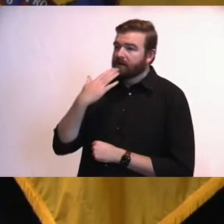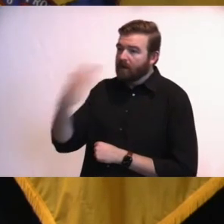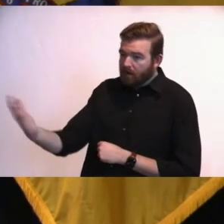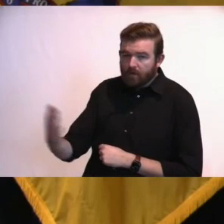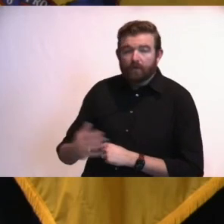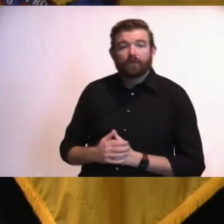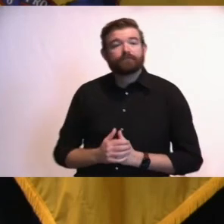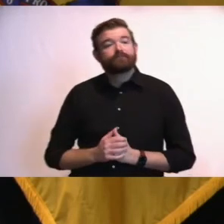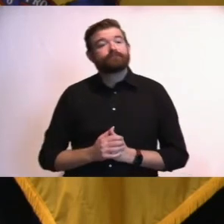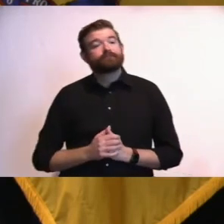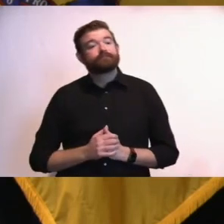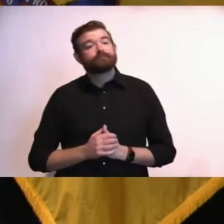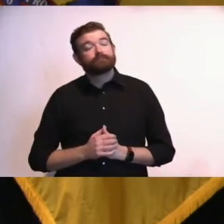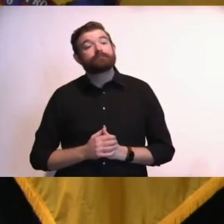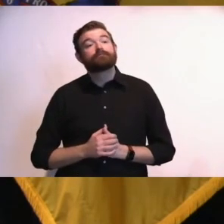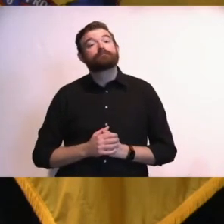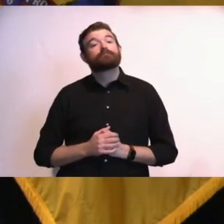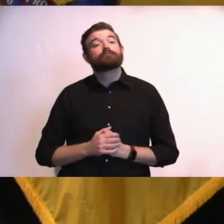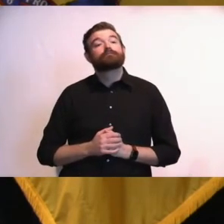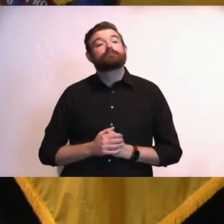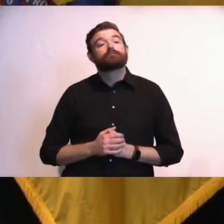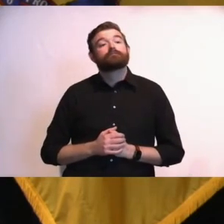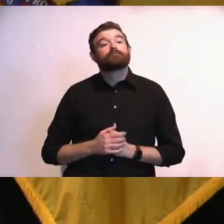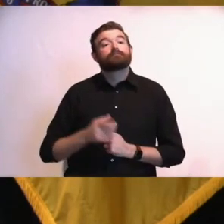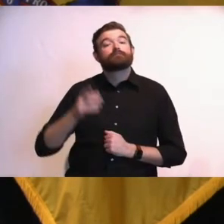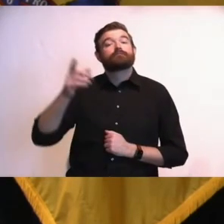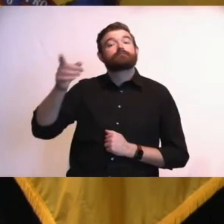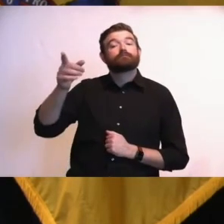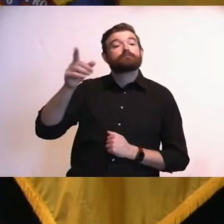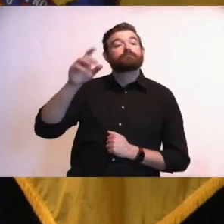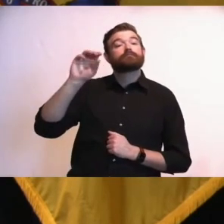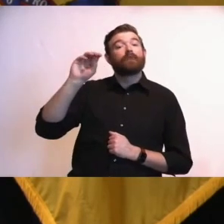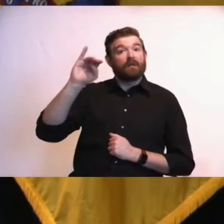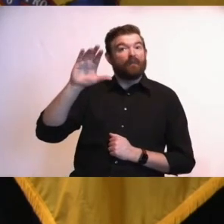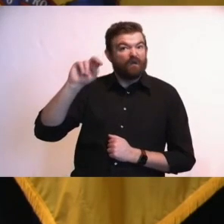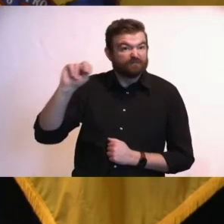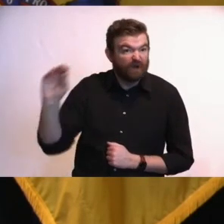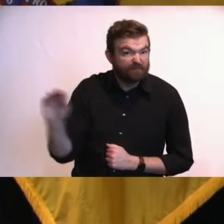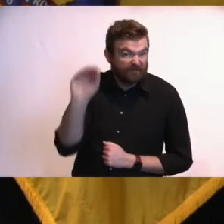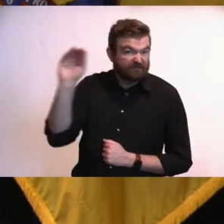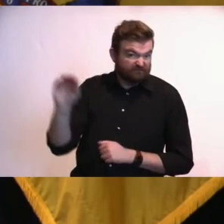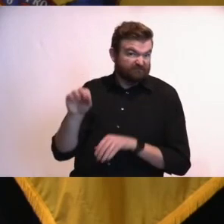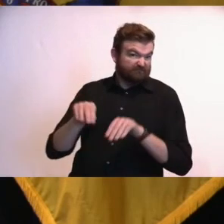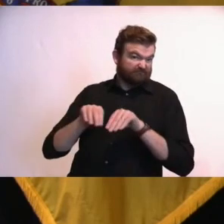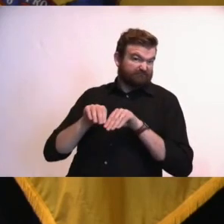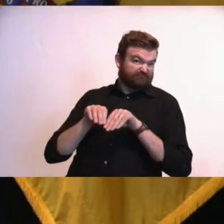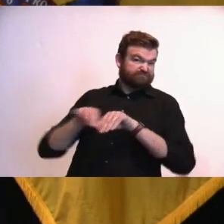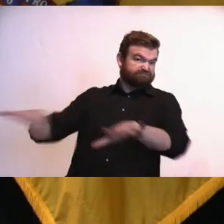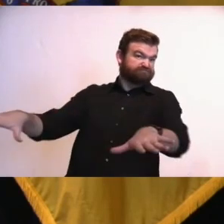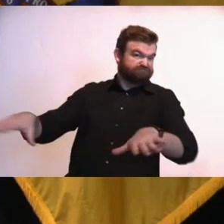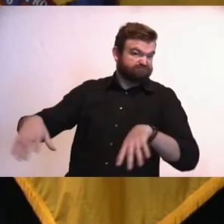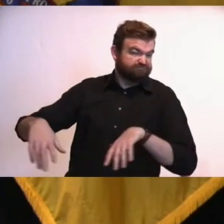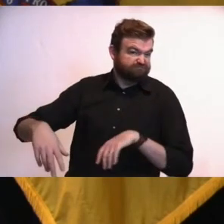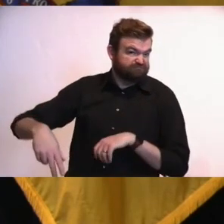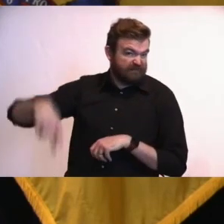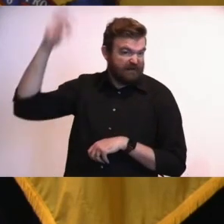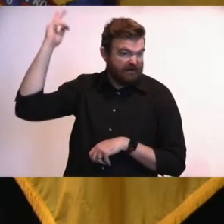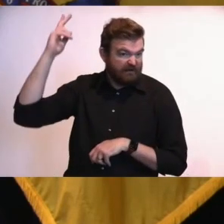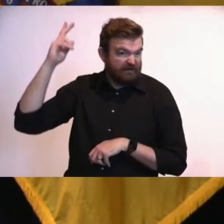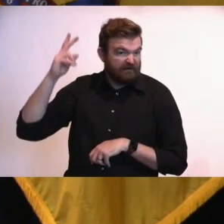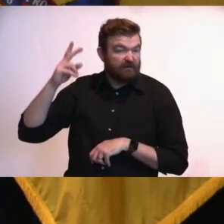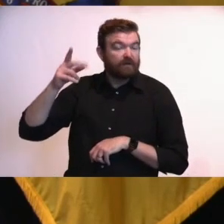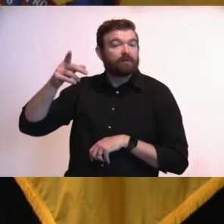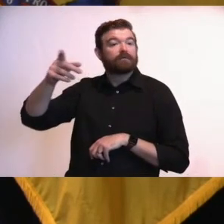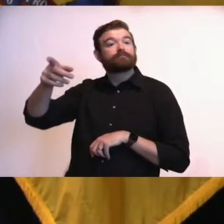Omicron, as you have described, Governor, is crazy transmissible, we know. And you pointed out the First Lady didn't